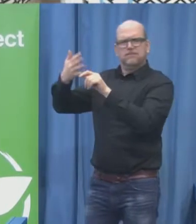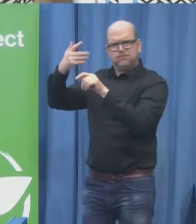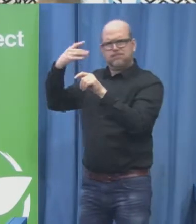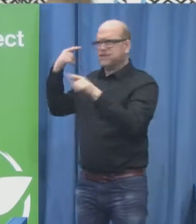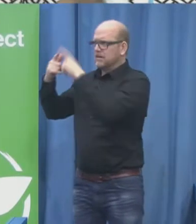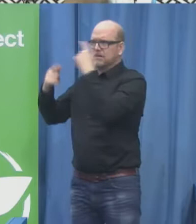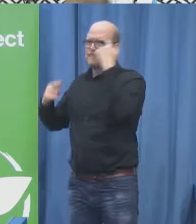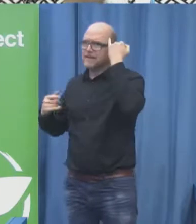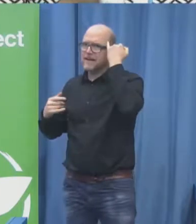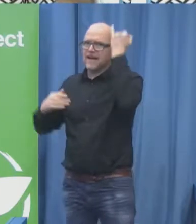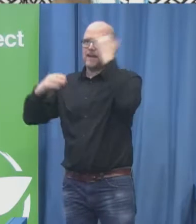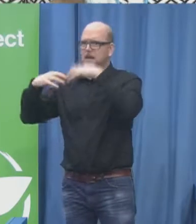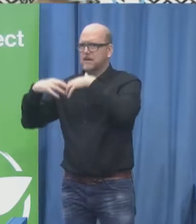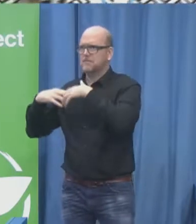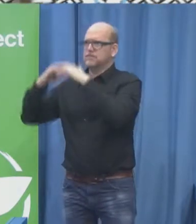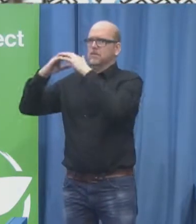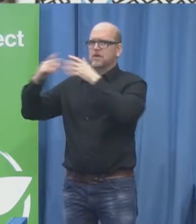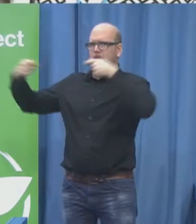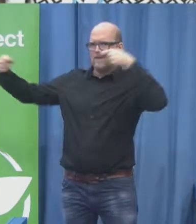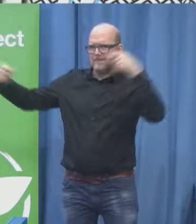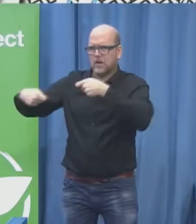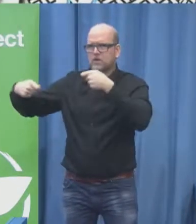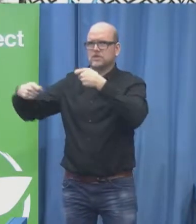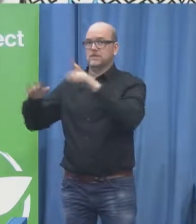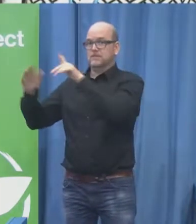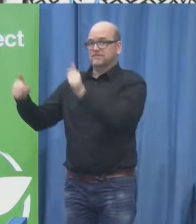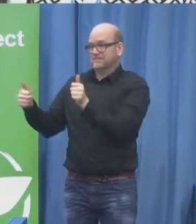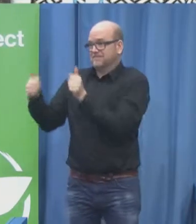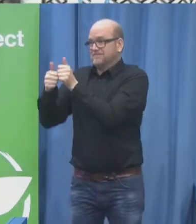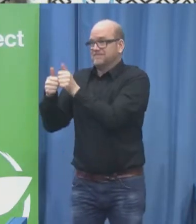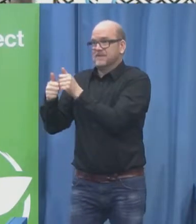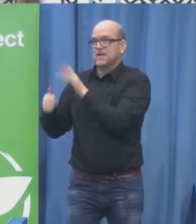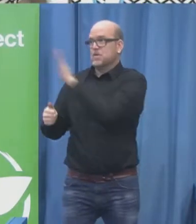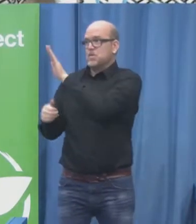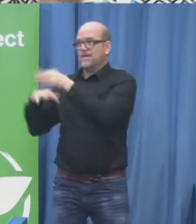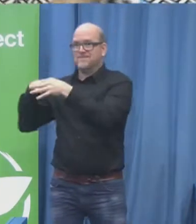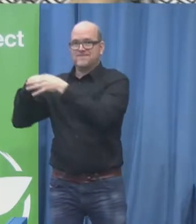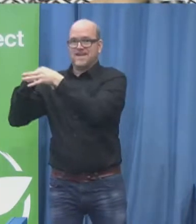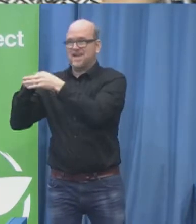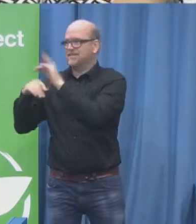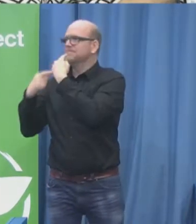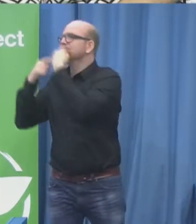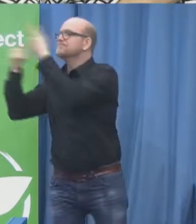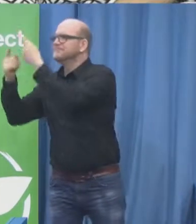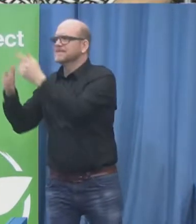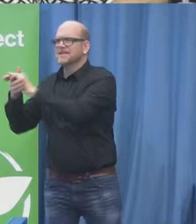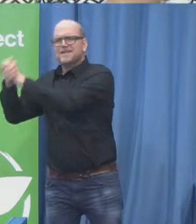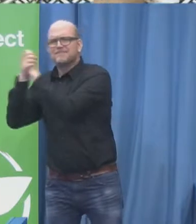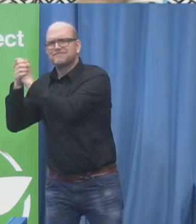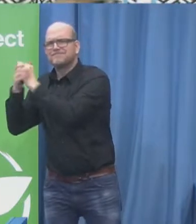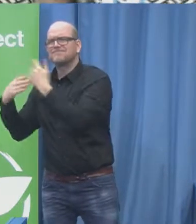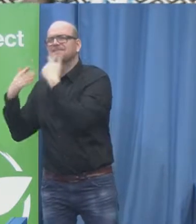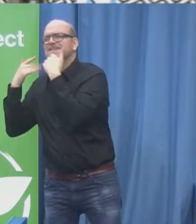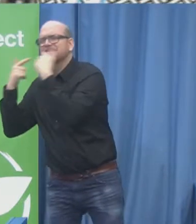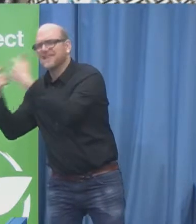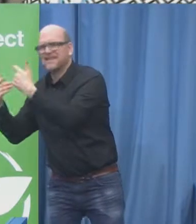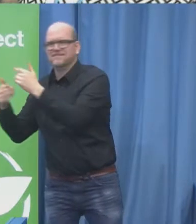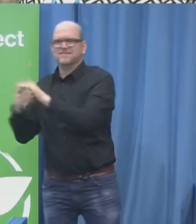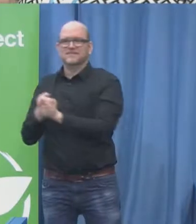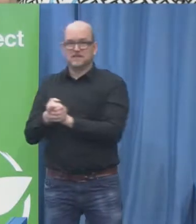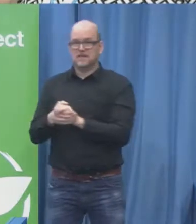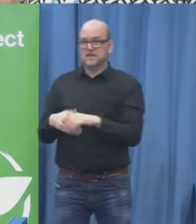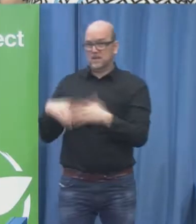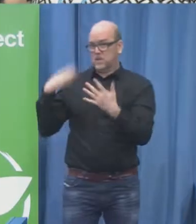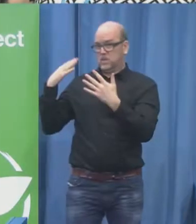is him who also took the leadership for creating the Zero Project. We've been cooperating for 6 years. We also had now